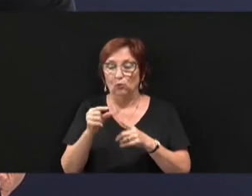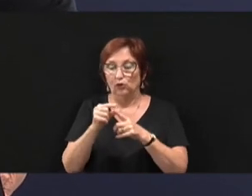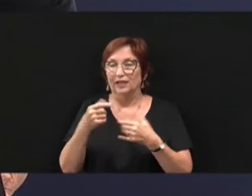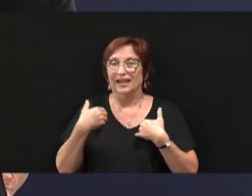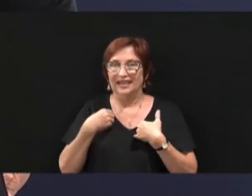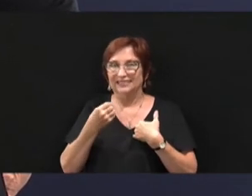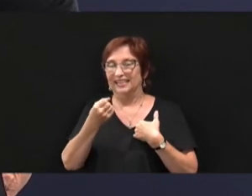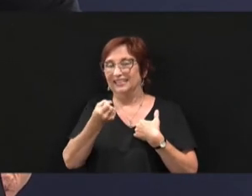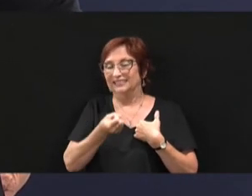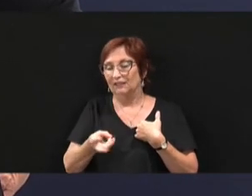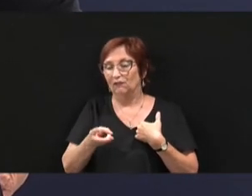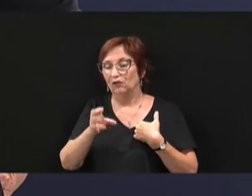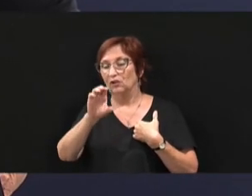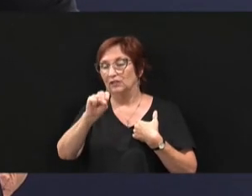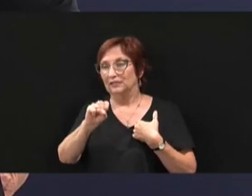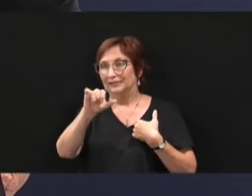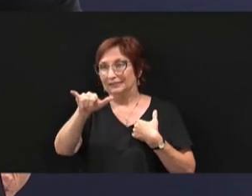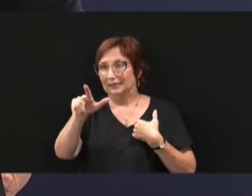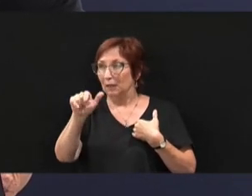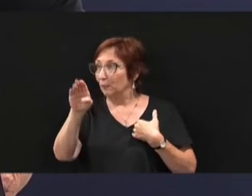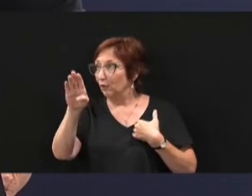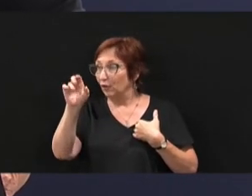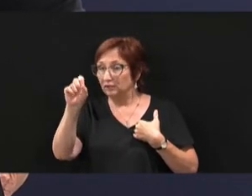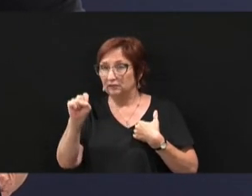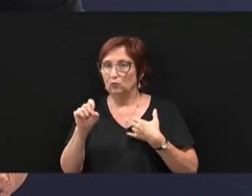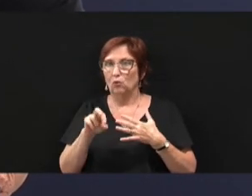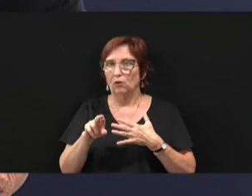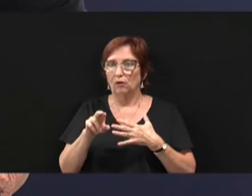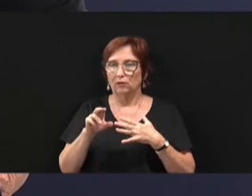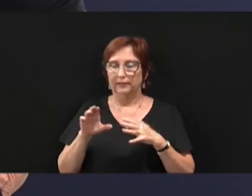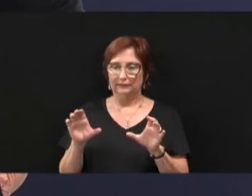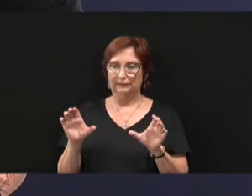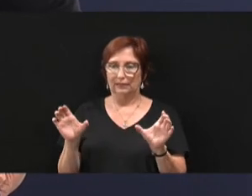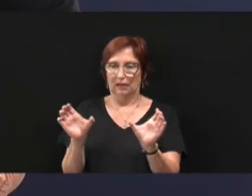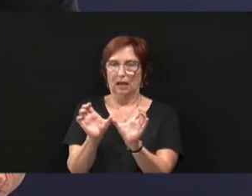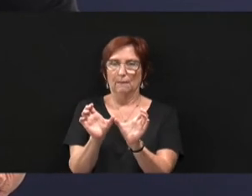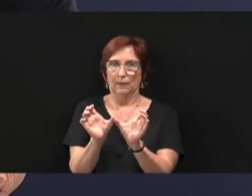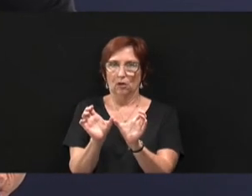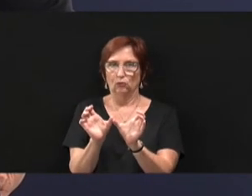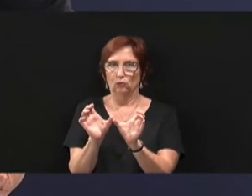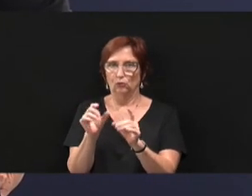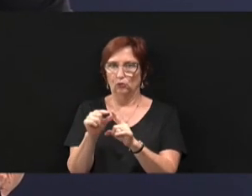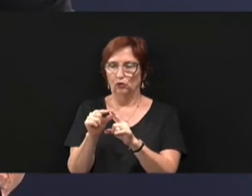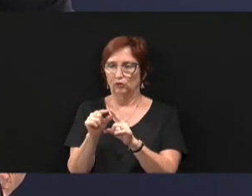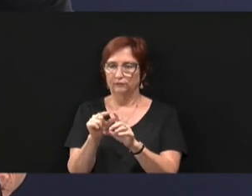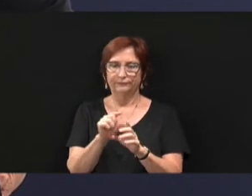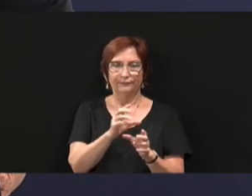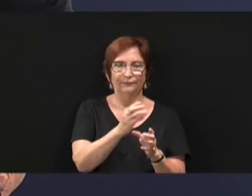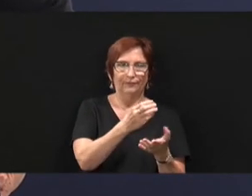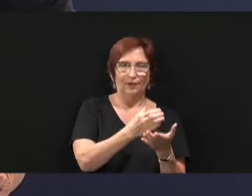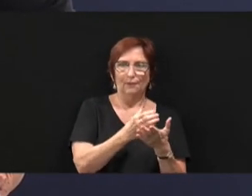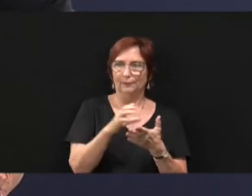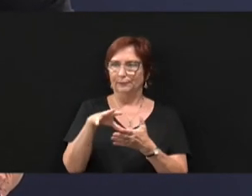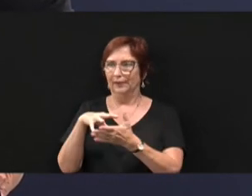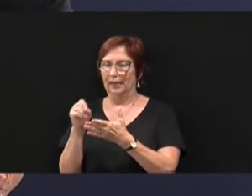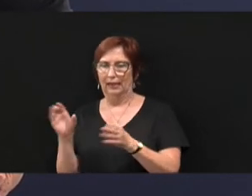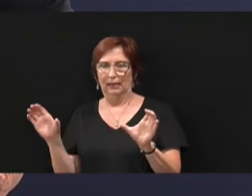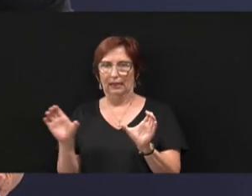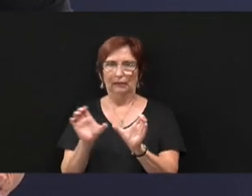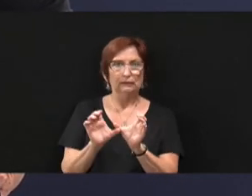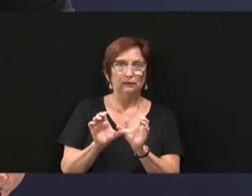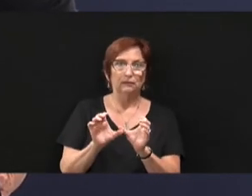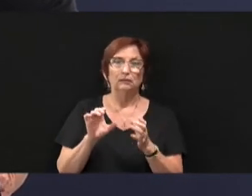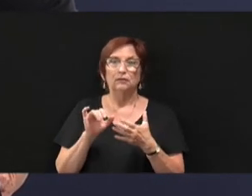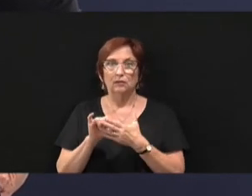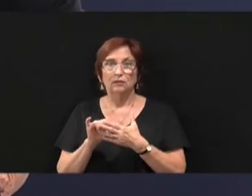kind of coach them to overcome that? Okay. They said, does finger spelling change when you get to multi-syllable words